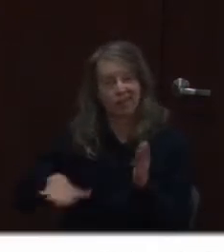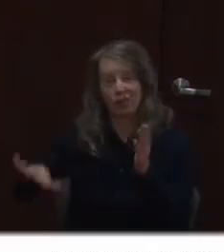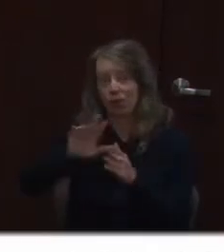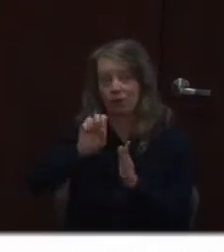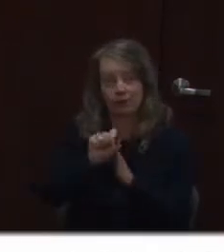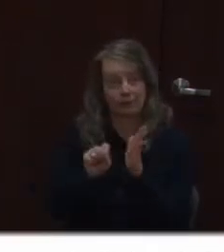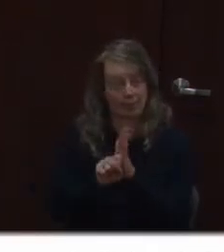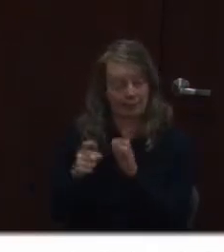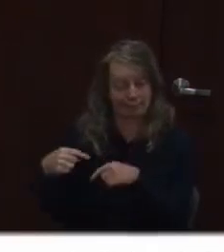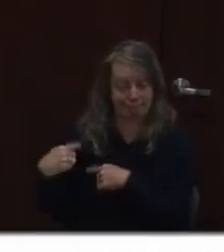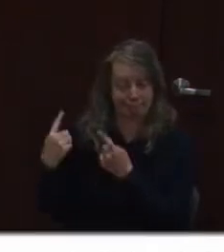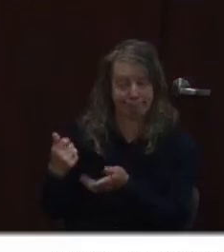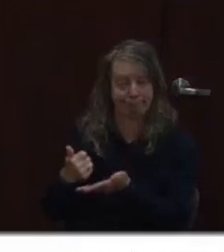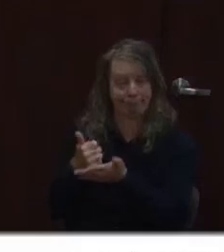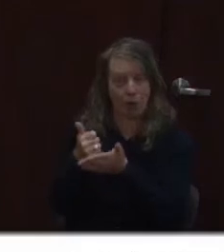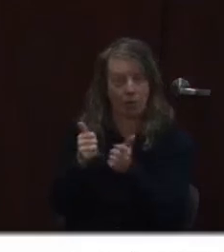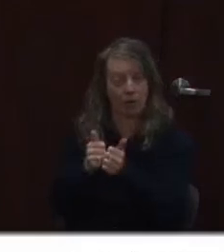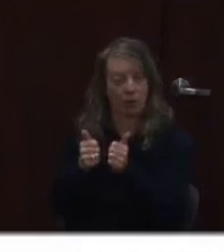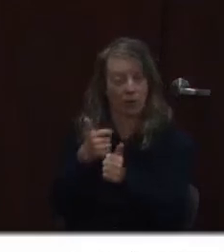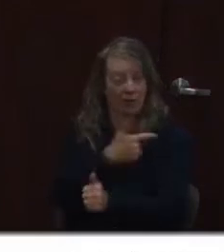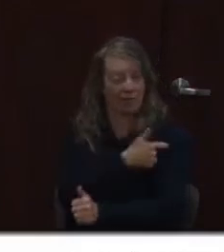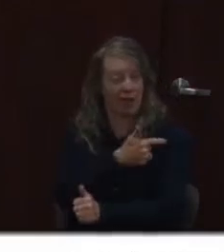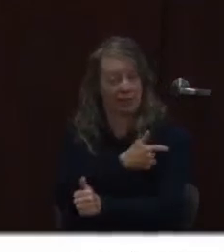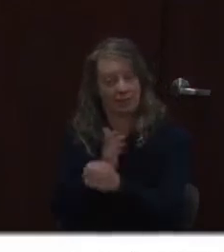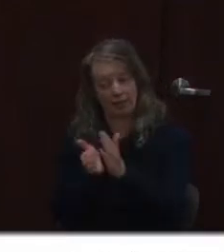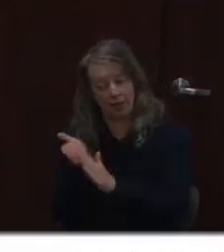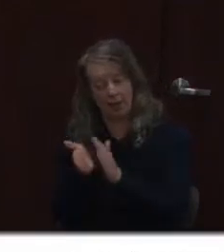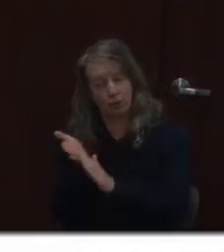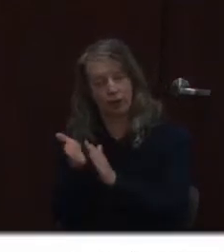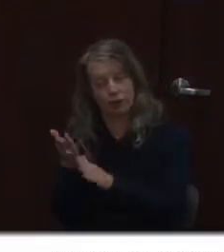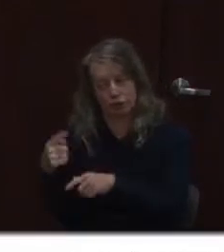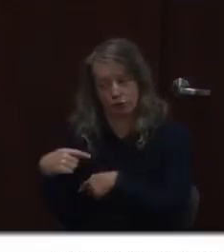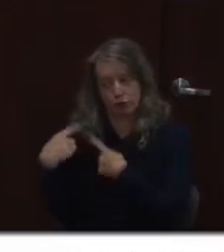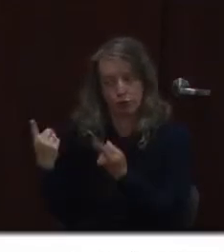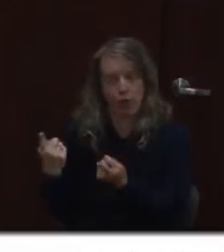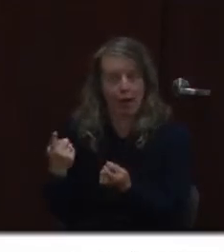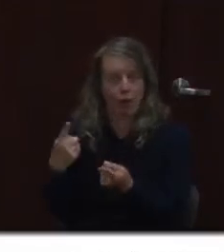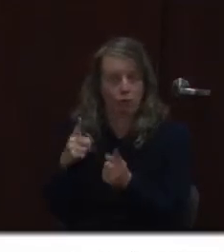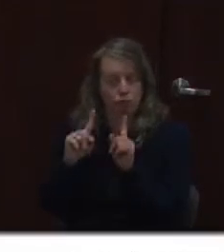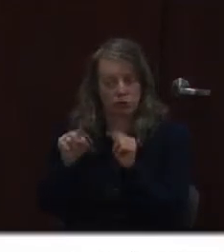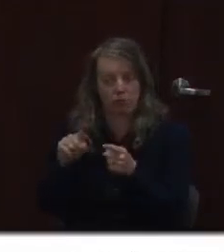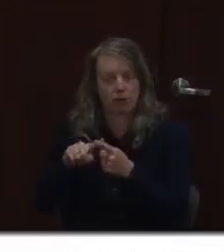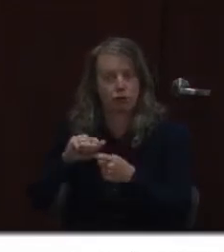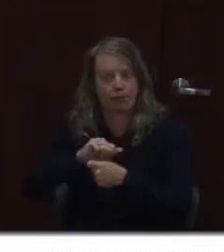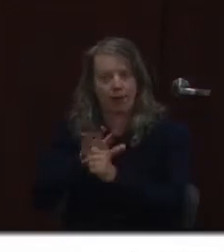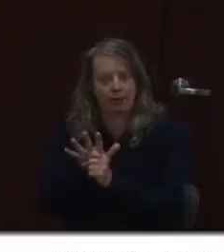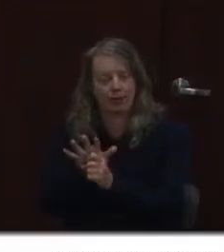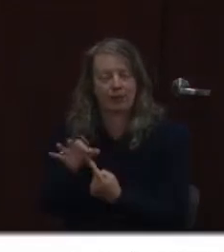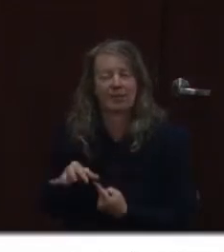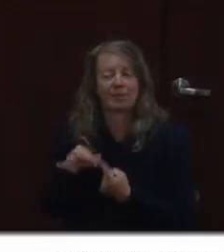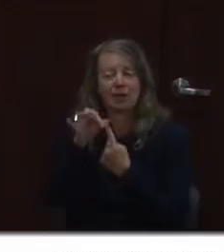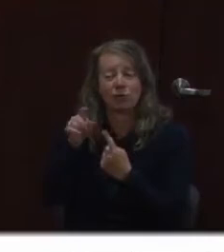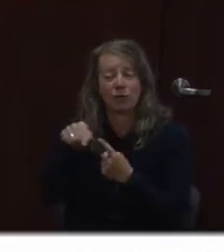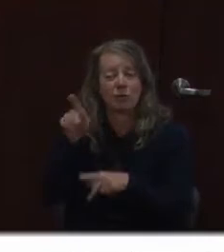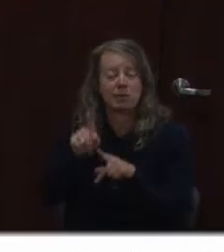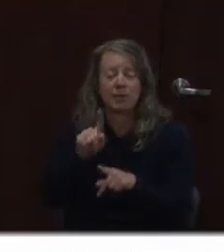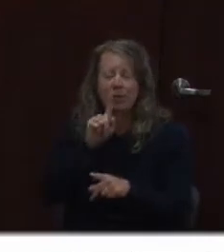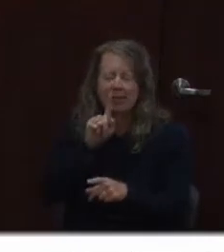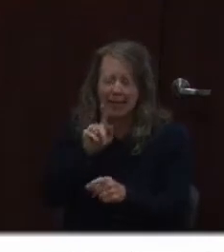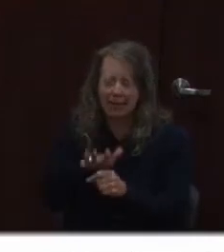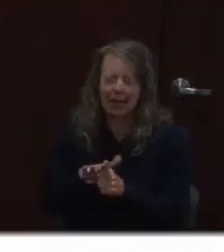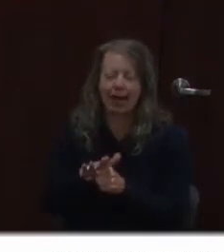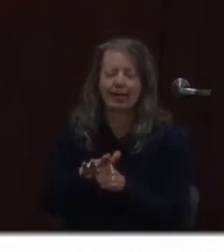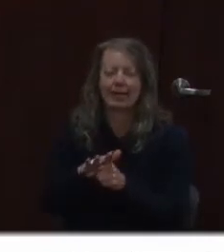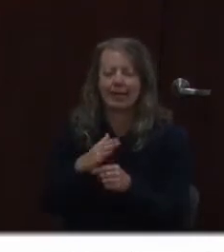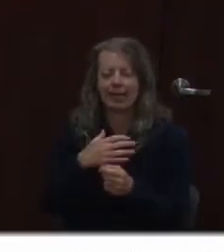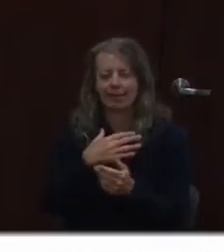assisting with vaccine operation and throughout the pandemic response, particularly for those dedicated and compassionate volunteers